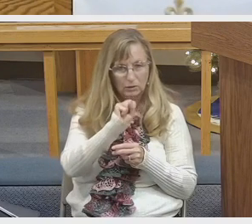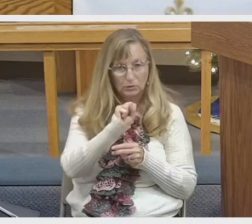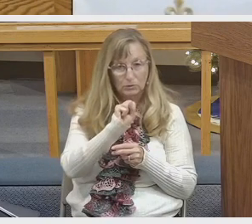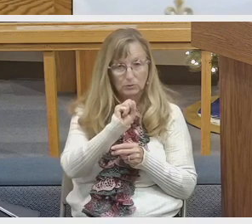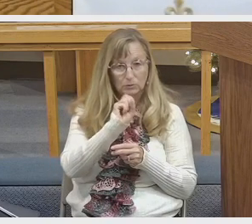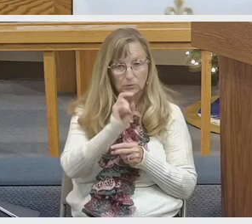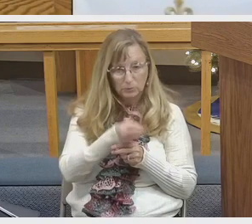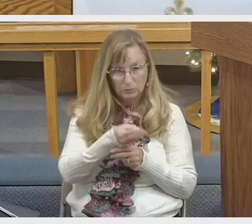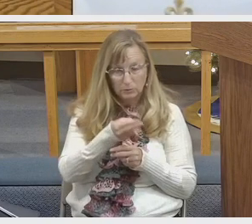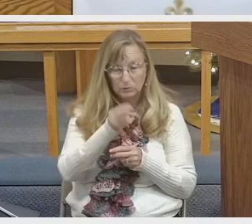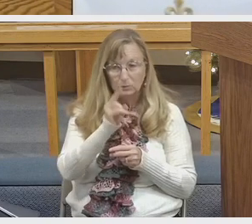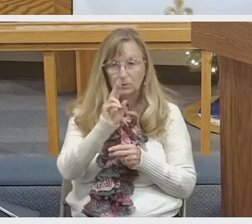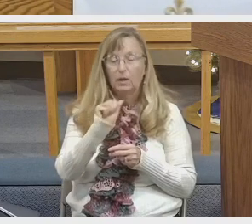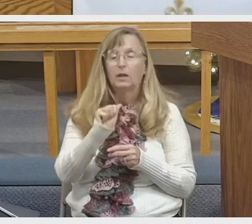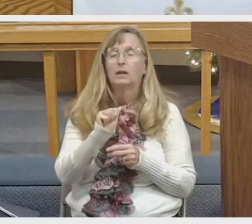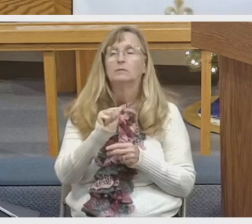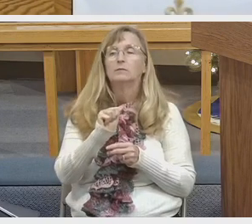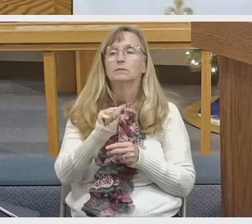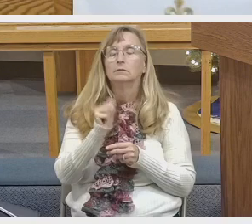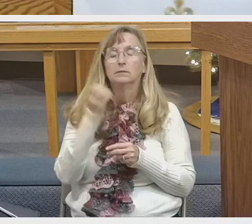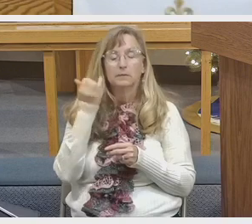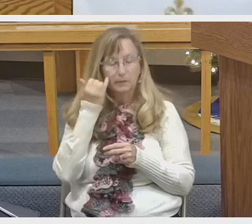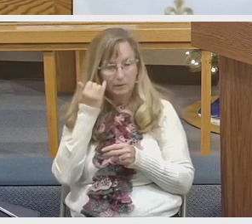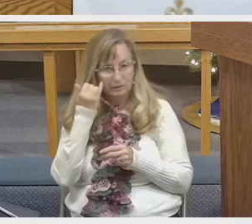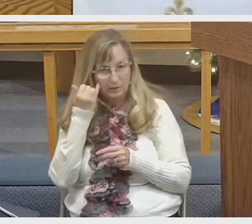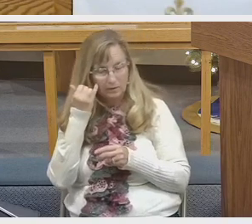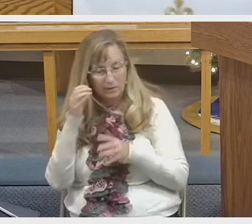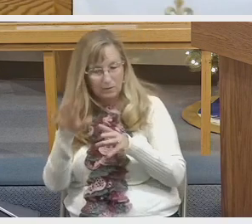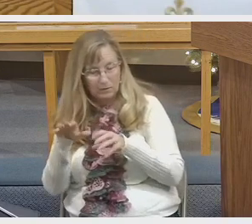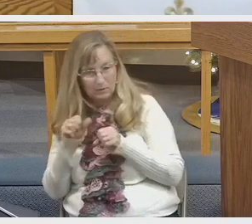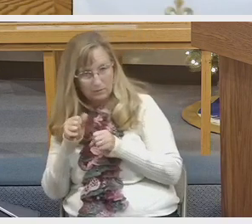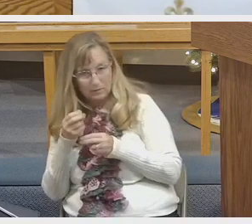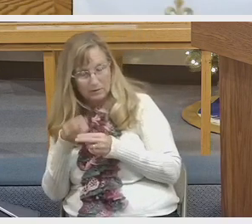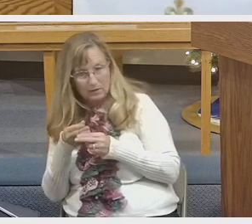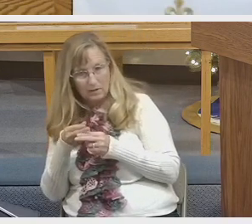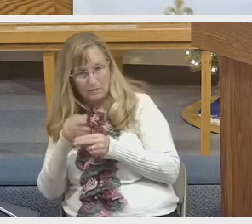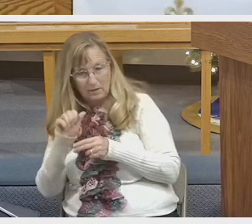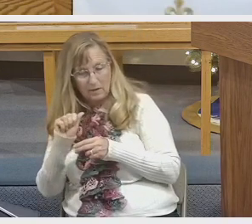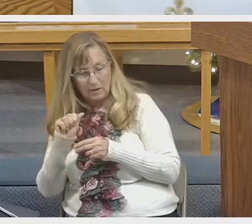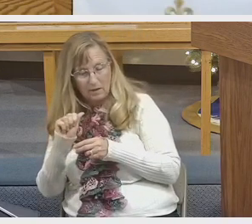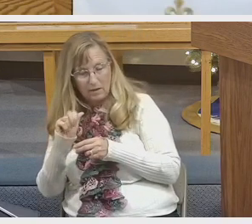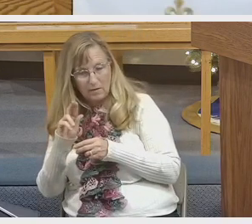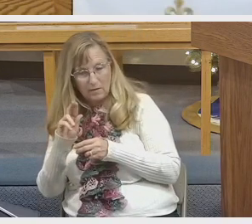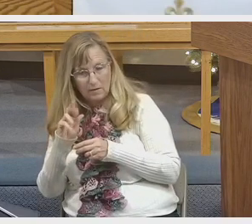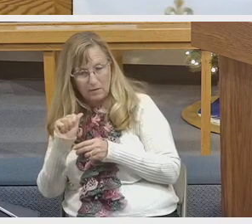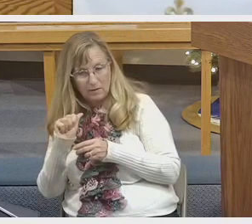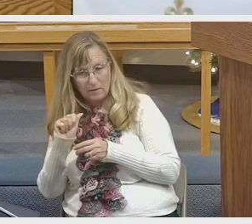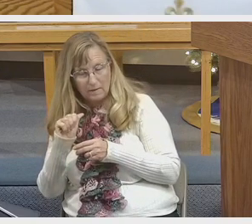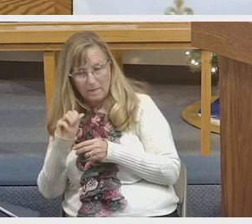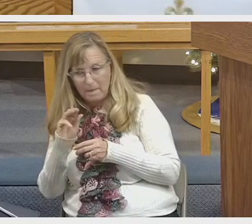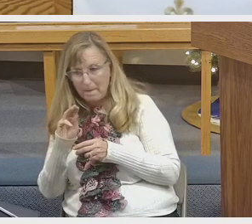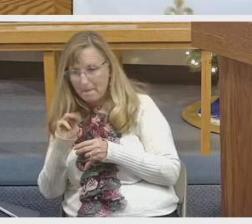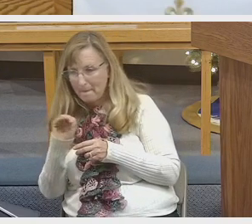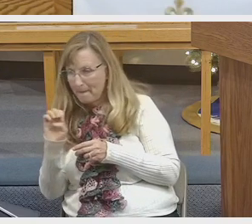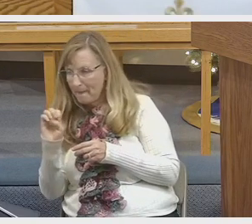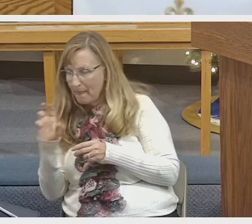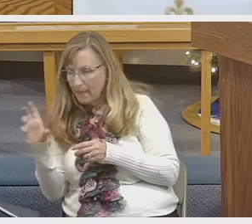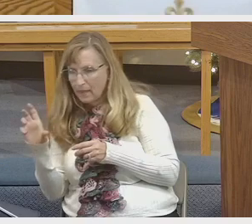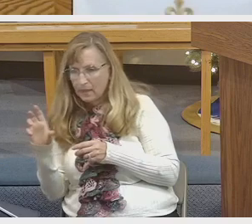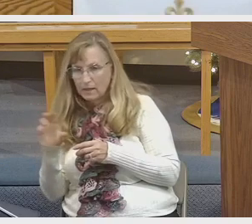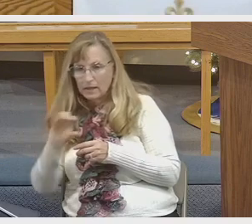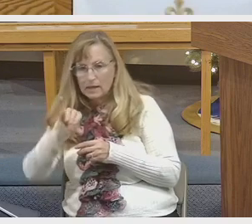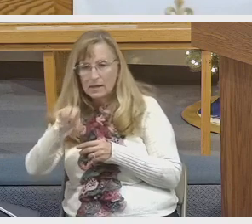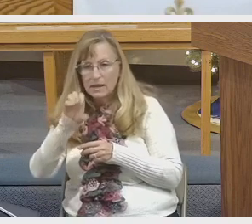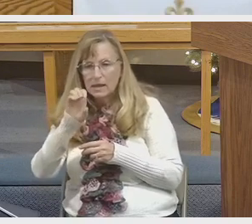If Jesus had received his Aramaic name, it'd be Yeshua. But the writers of the New